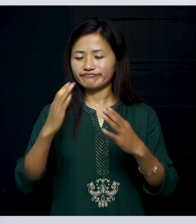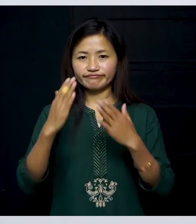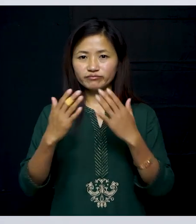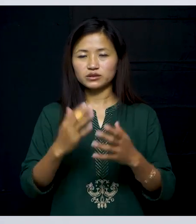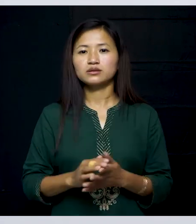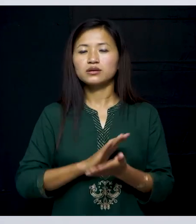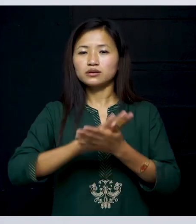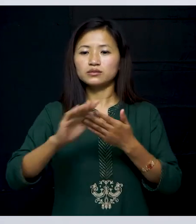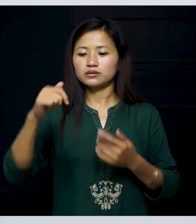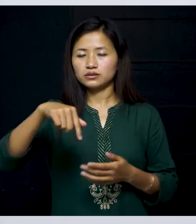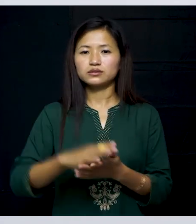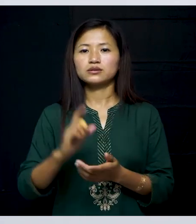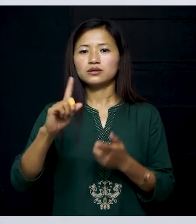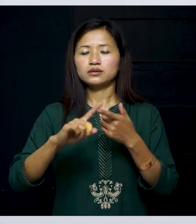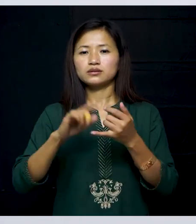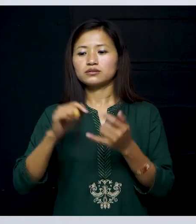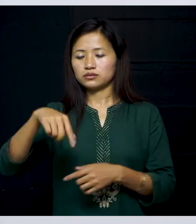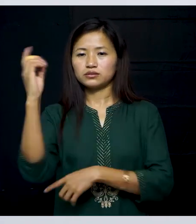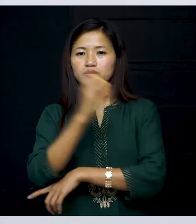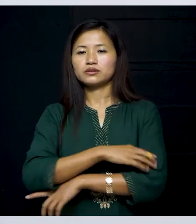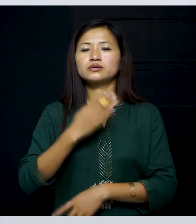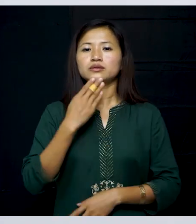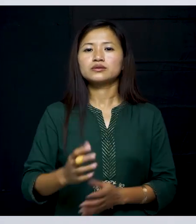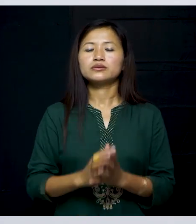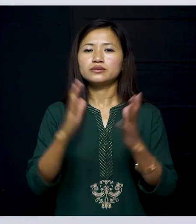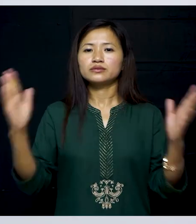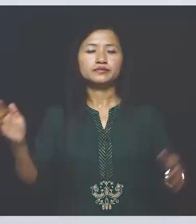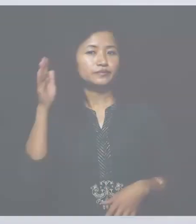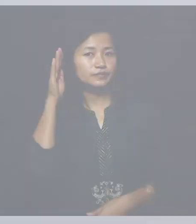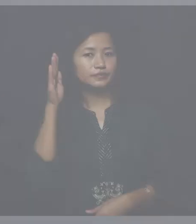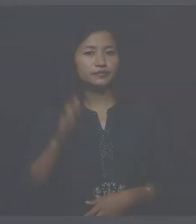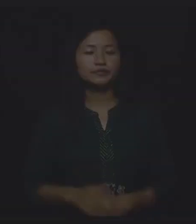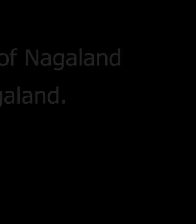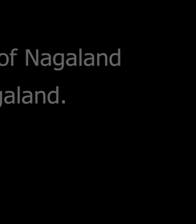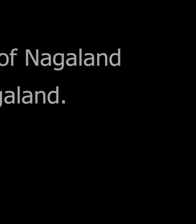and complete this lesson that we have started today. Thank you all so much for listening.